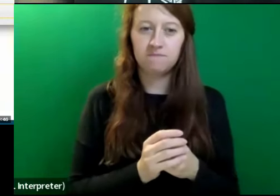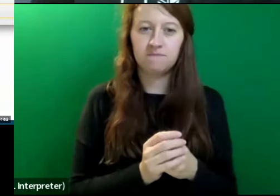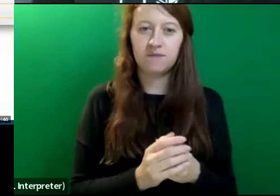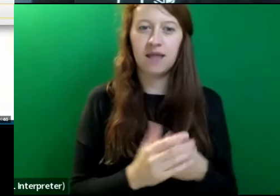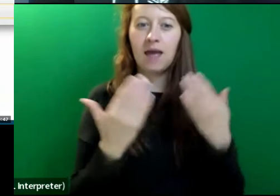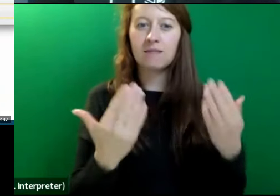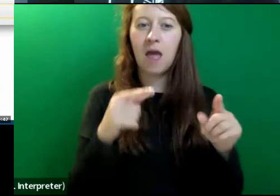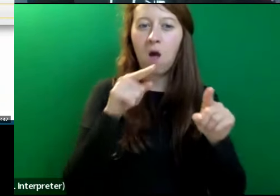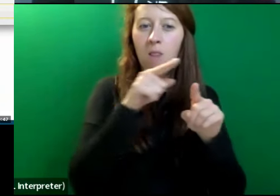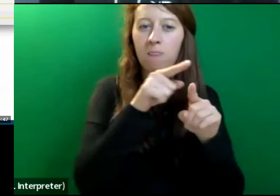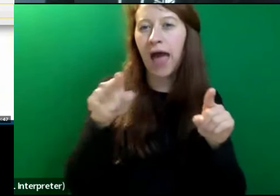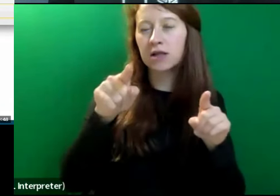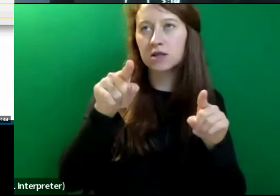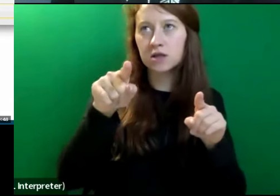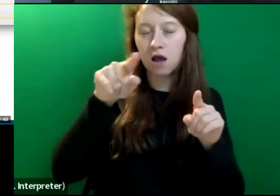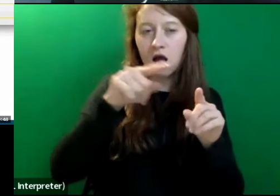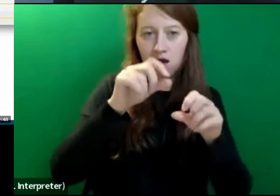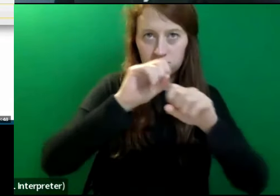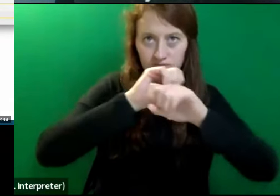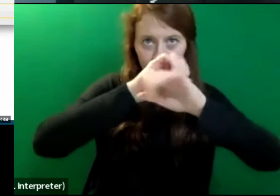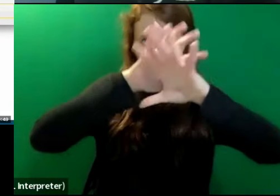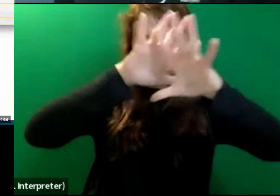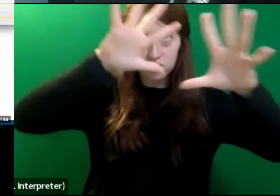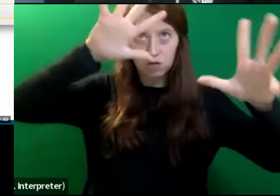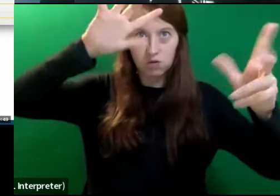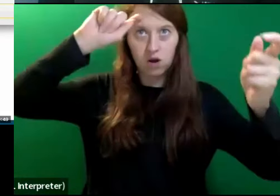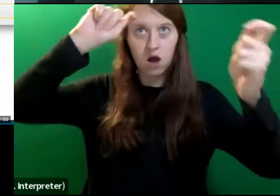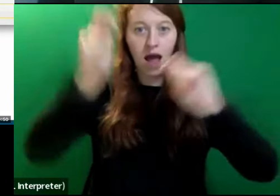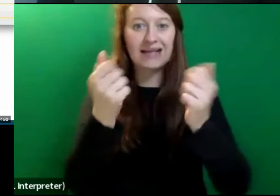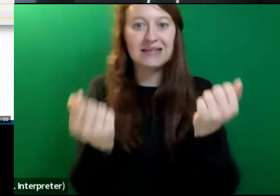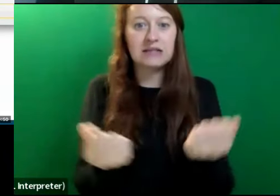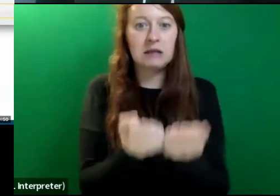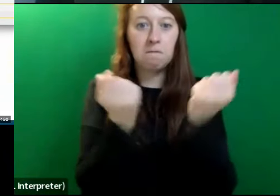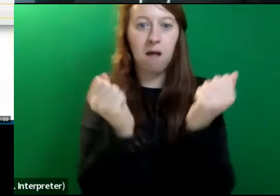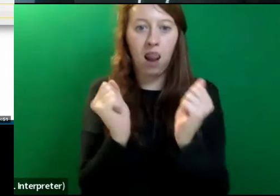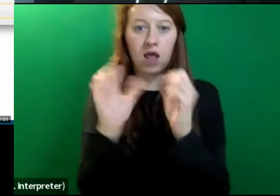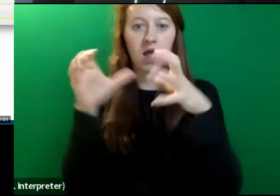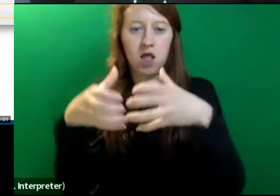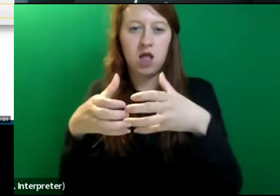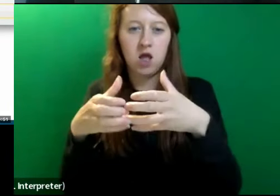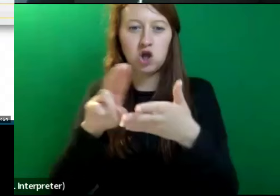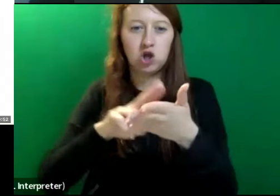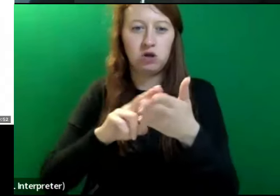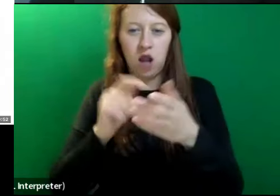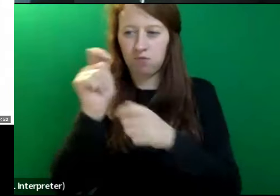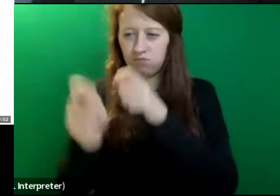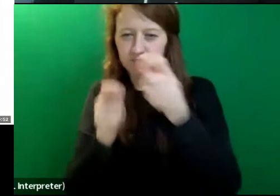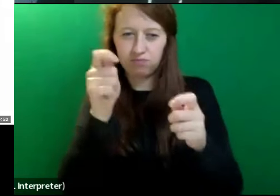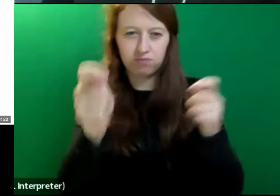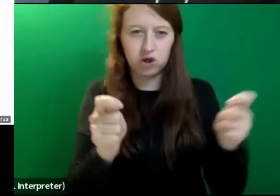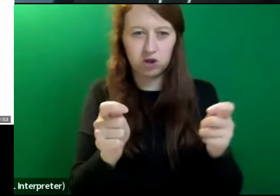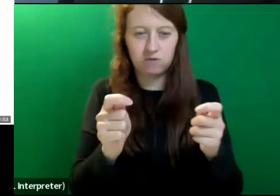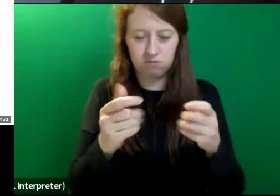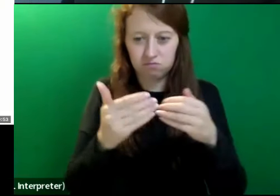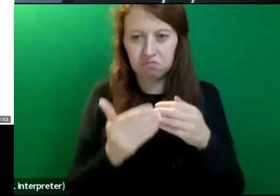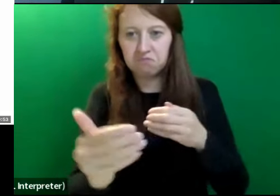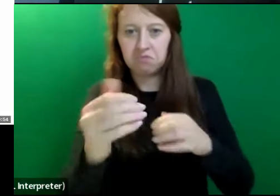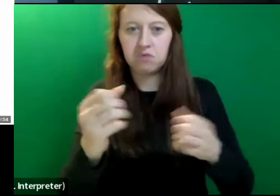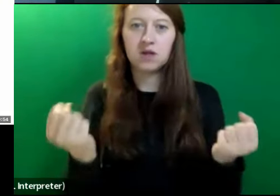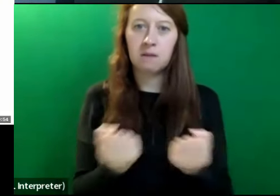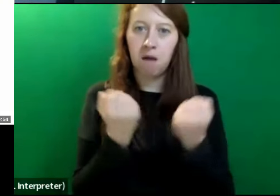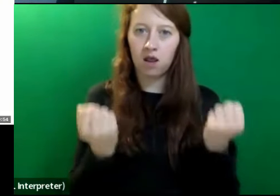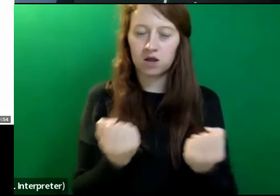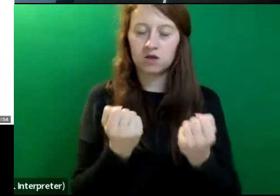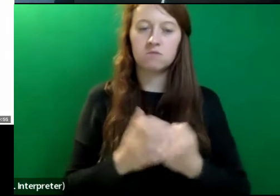and I'll explain those symbolic units a bit later on. So let's move along a little bit here and talk